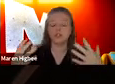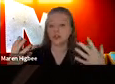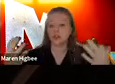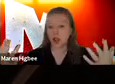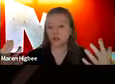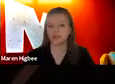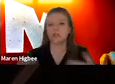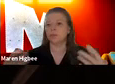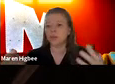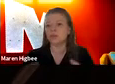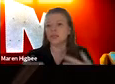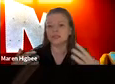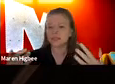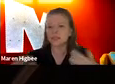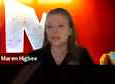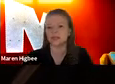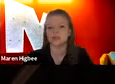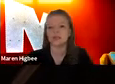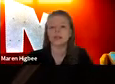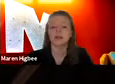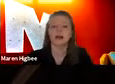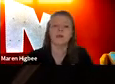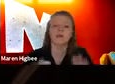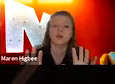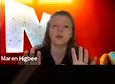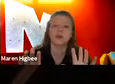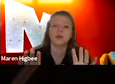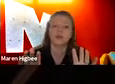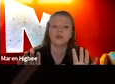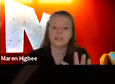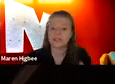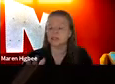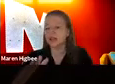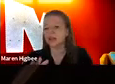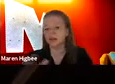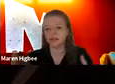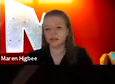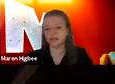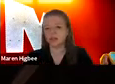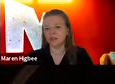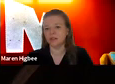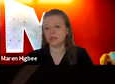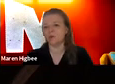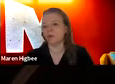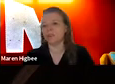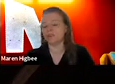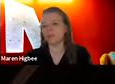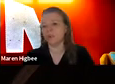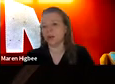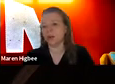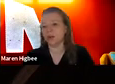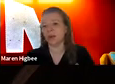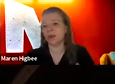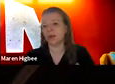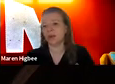large, large conferences like build, like CES, um, could see a line cut instead of being stuck in what we see